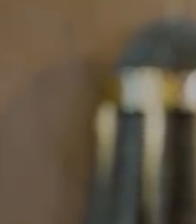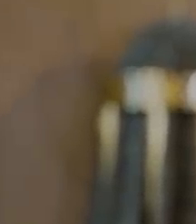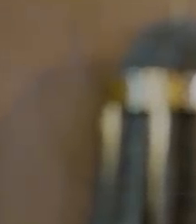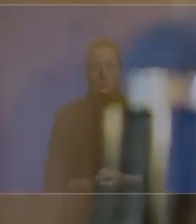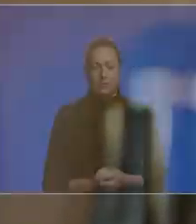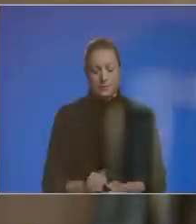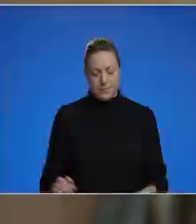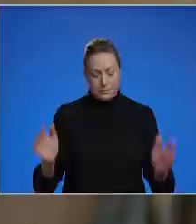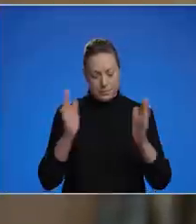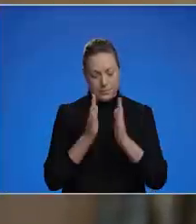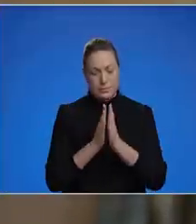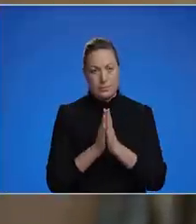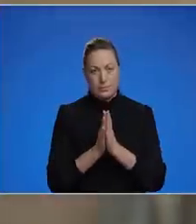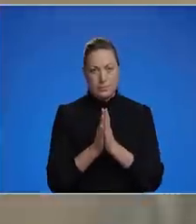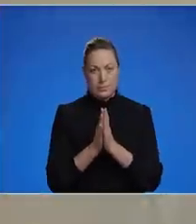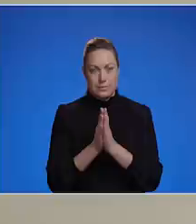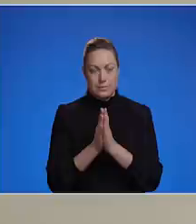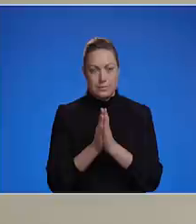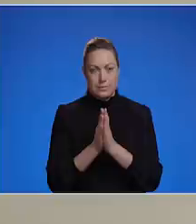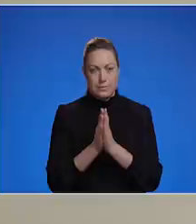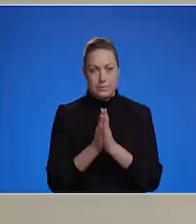Amen. Let us pray.